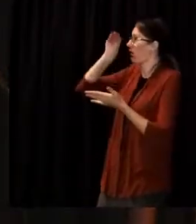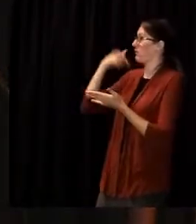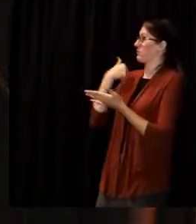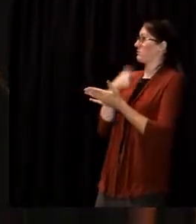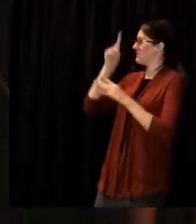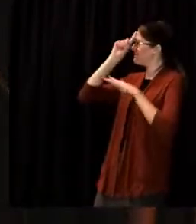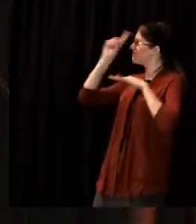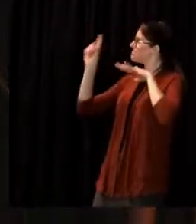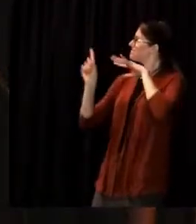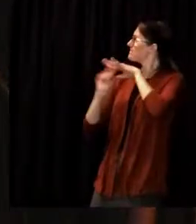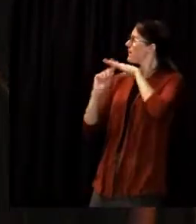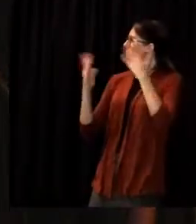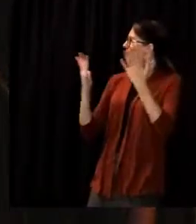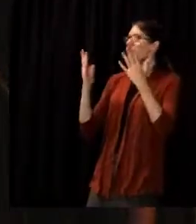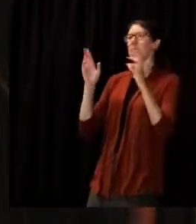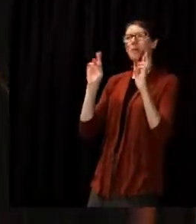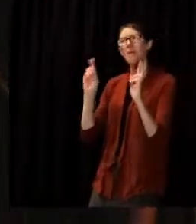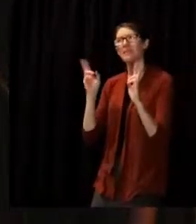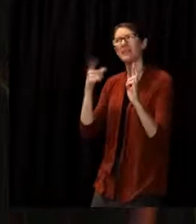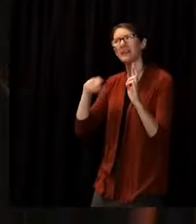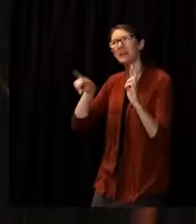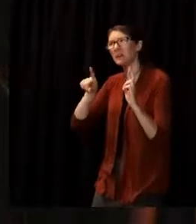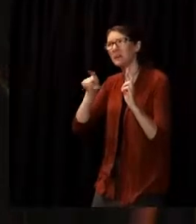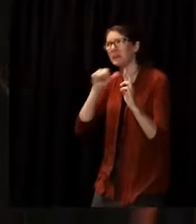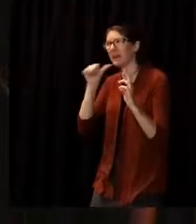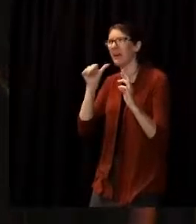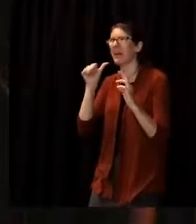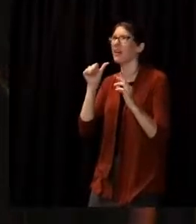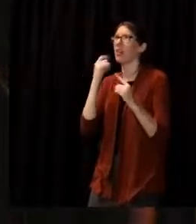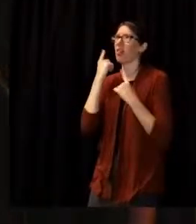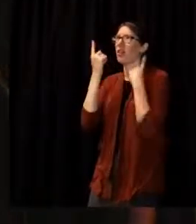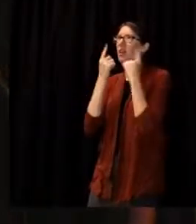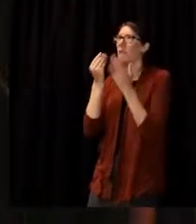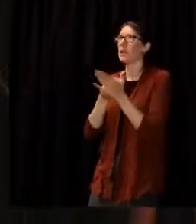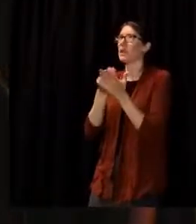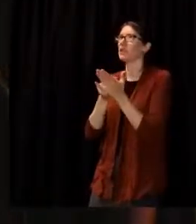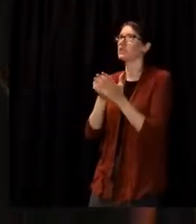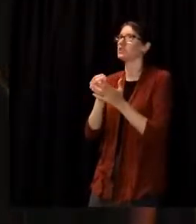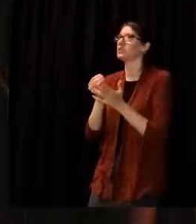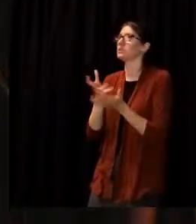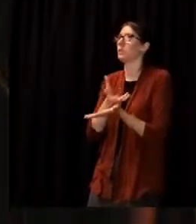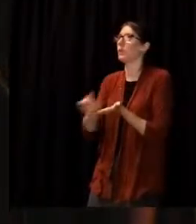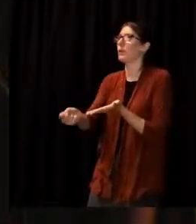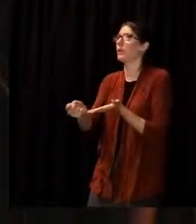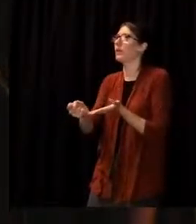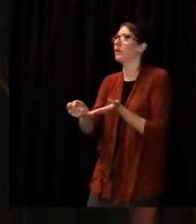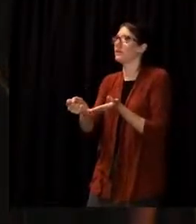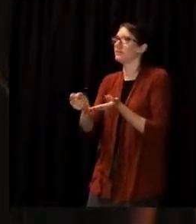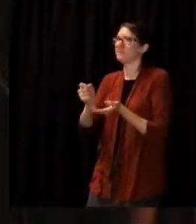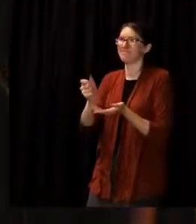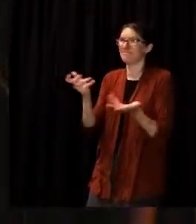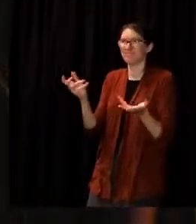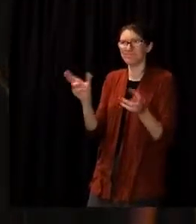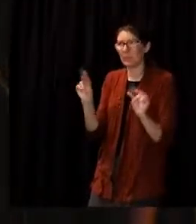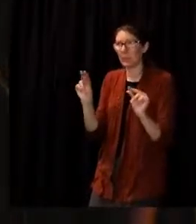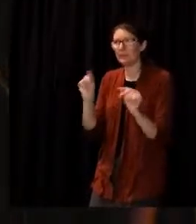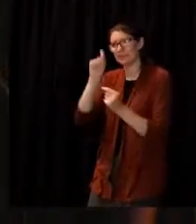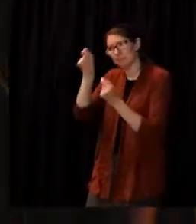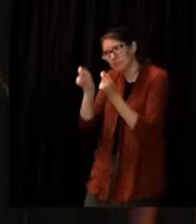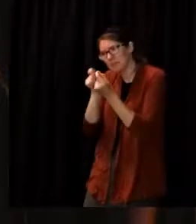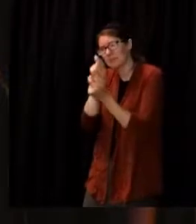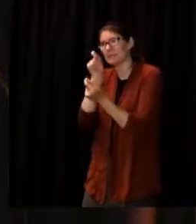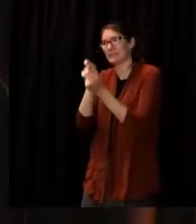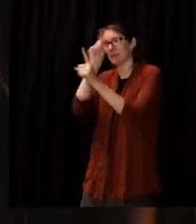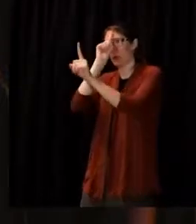with. But I hope what you're picking out, this isn't just money going into some nebulous black hole. There are very specific goals. This